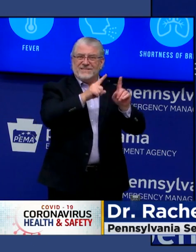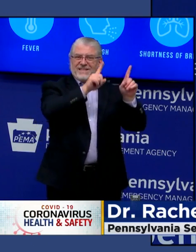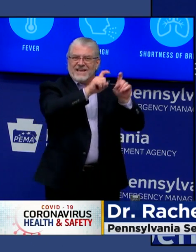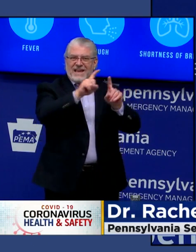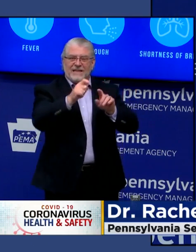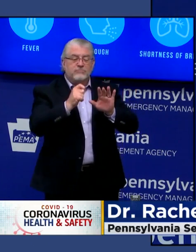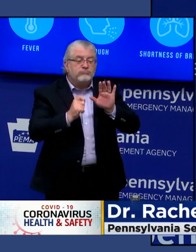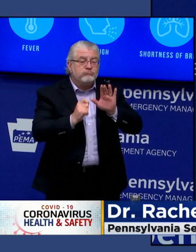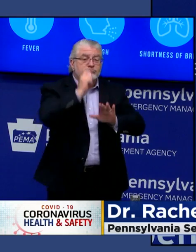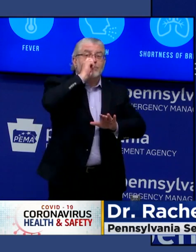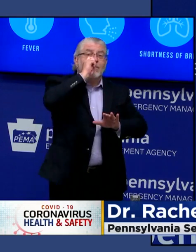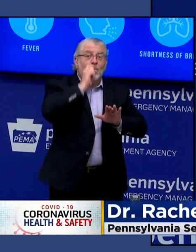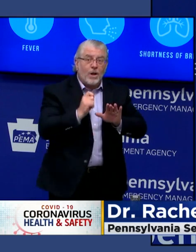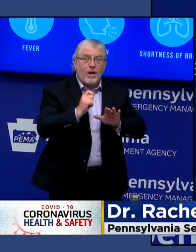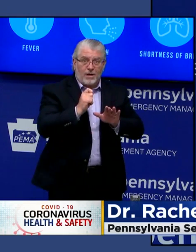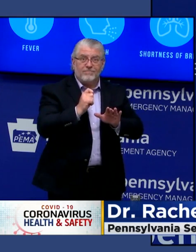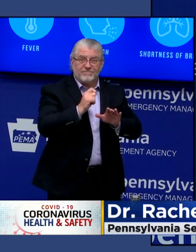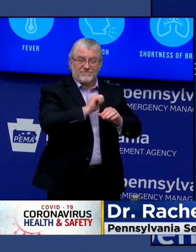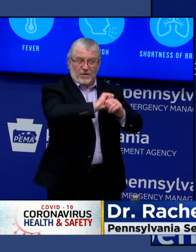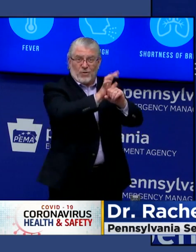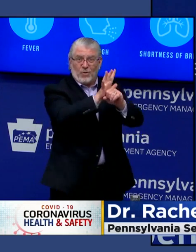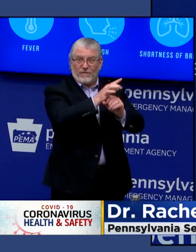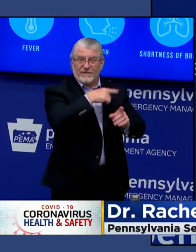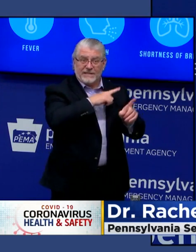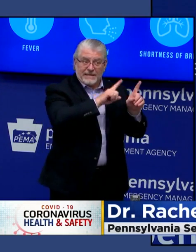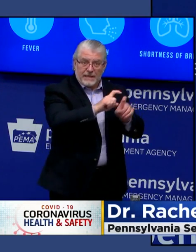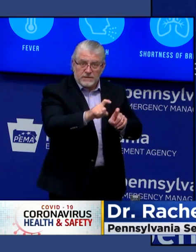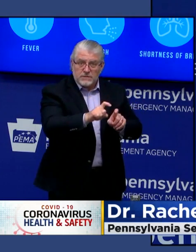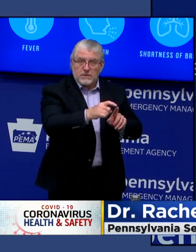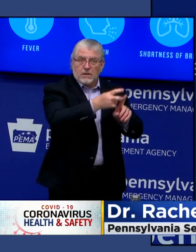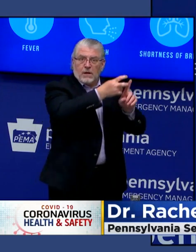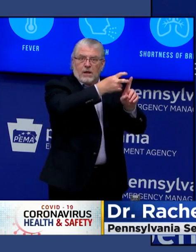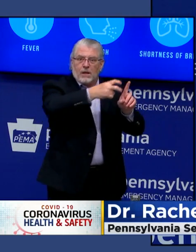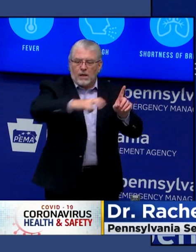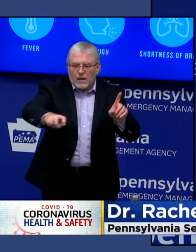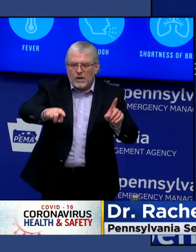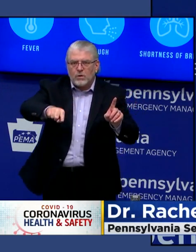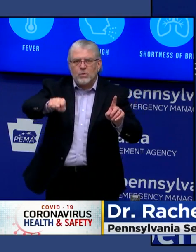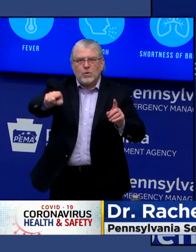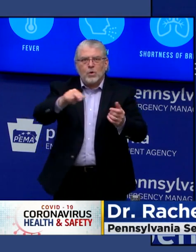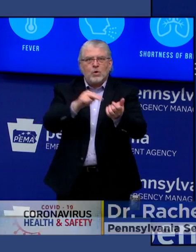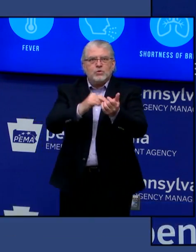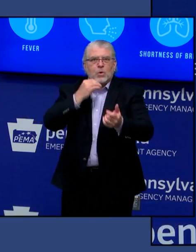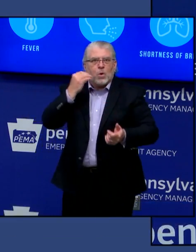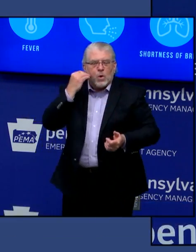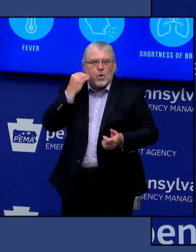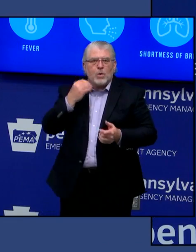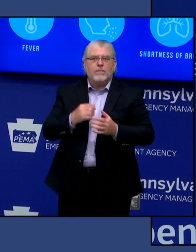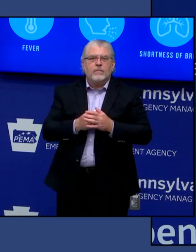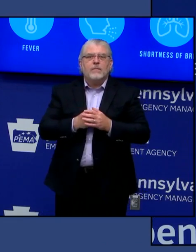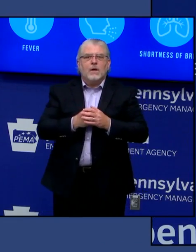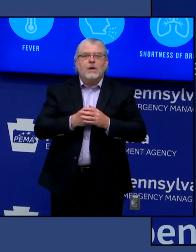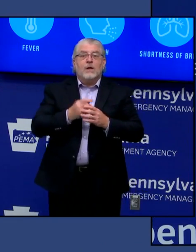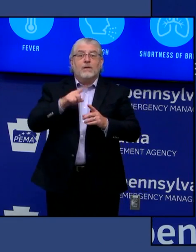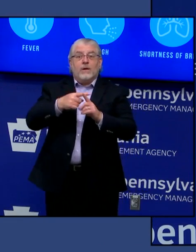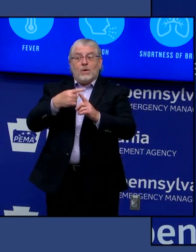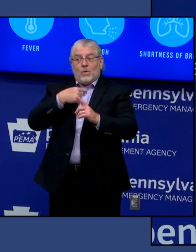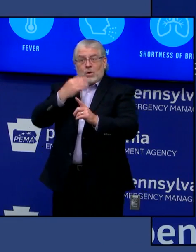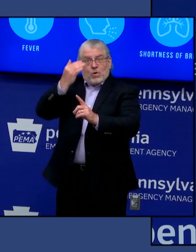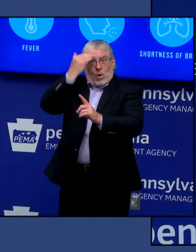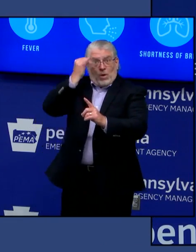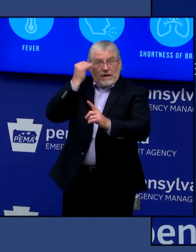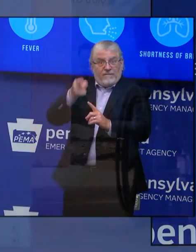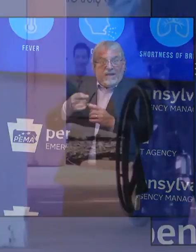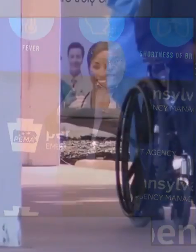provide valuable information to the facility to ensure that they take the proper precautions to stop the spread of